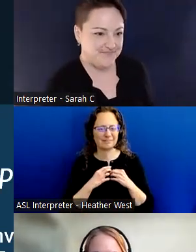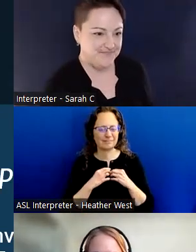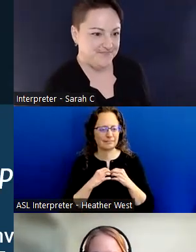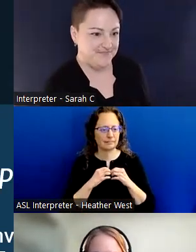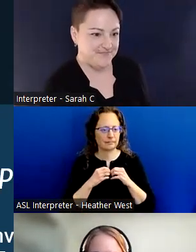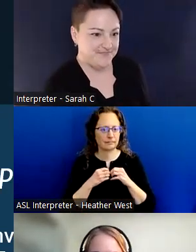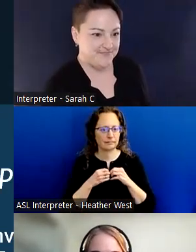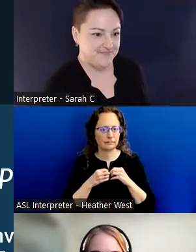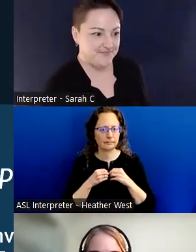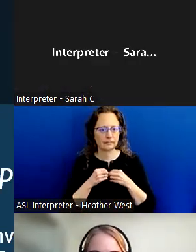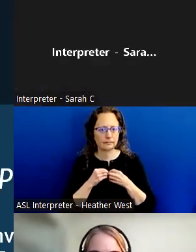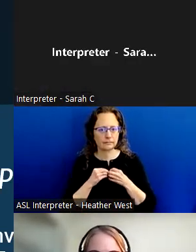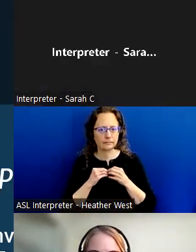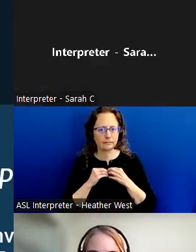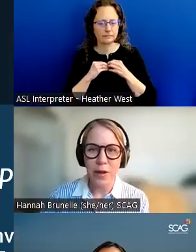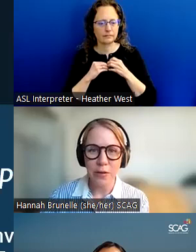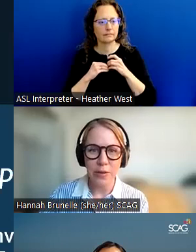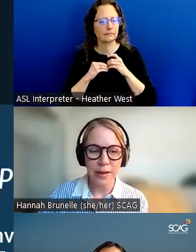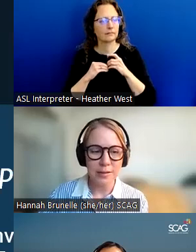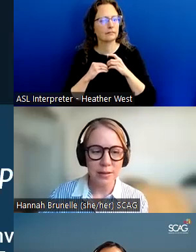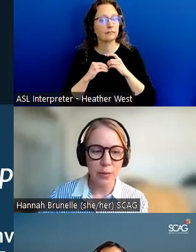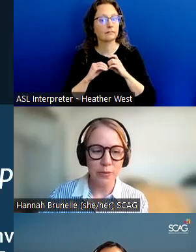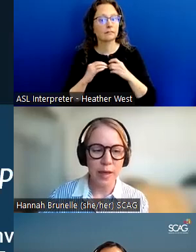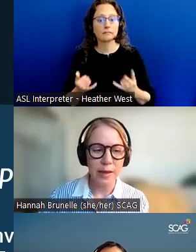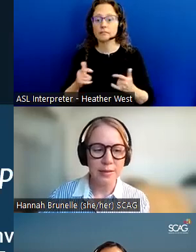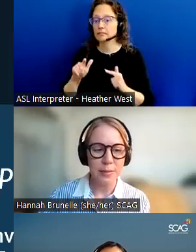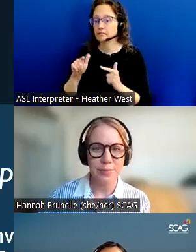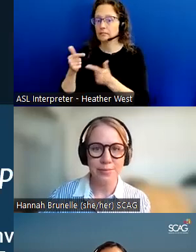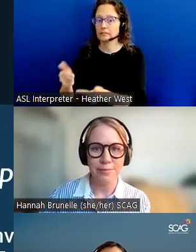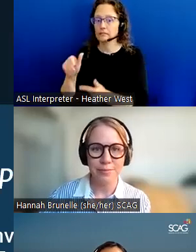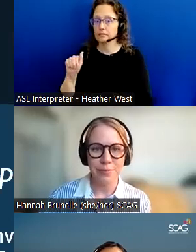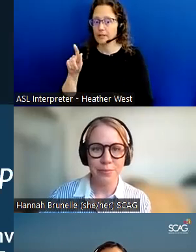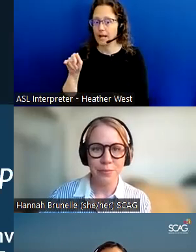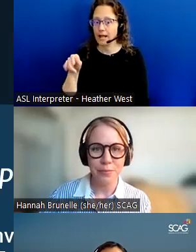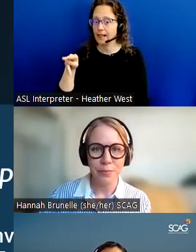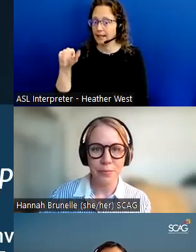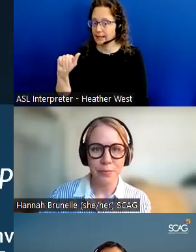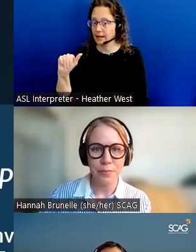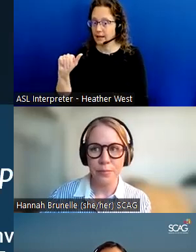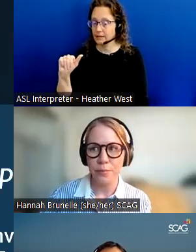And I will pass it off to Alina to cover the next couple of slides.